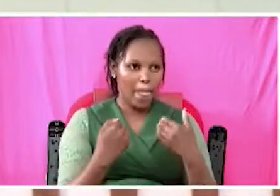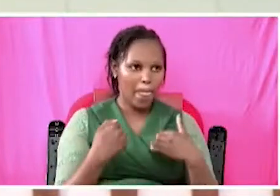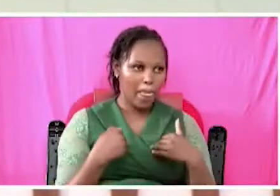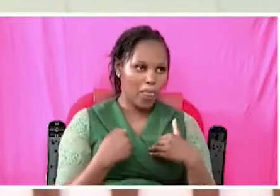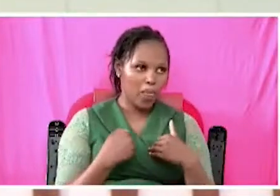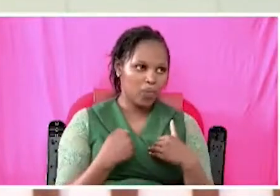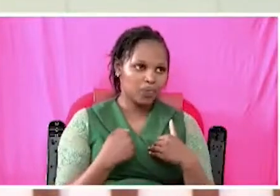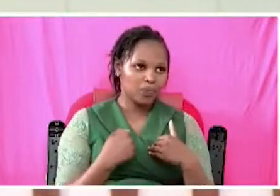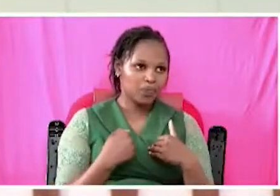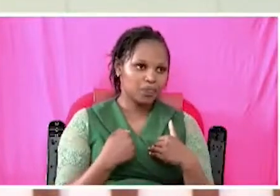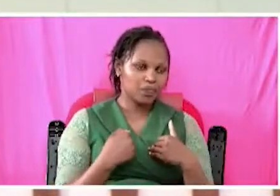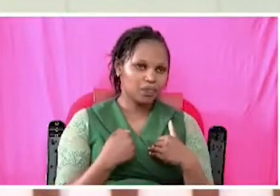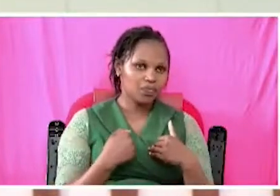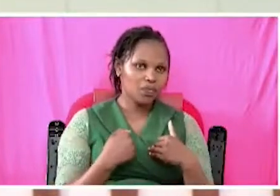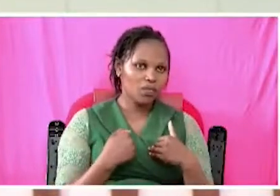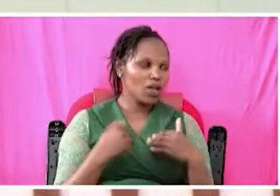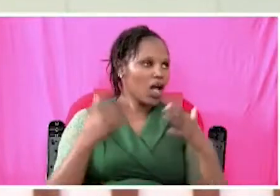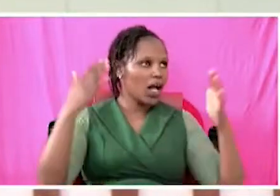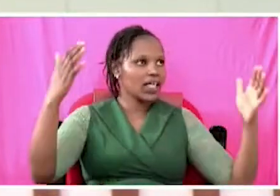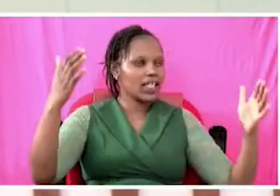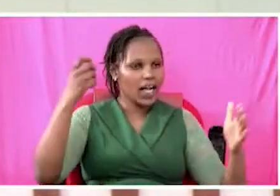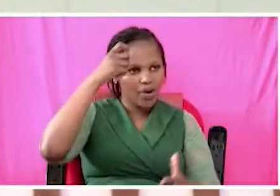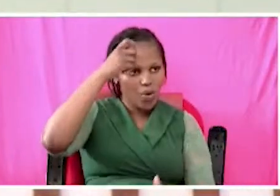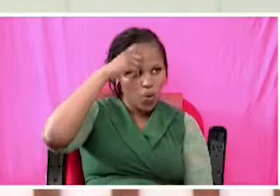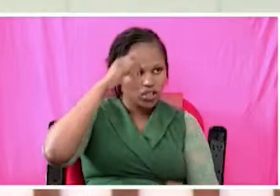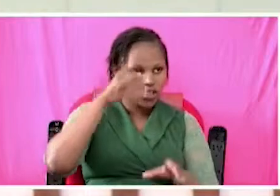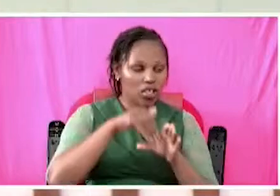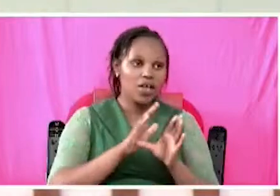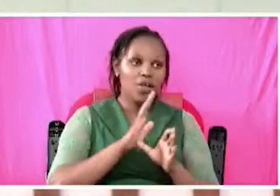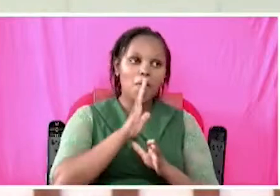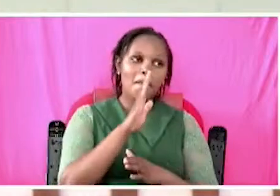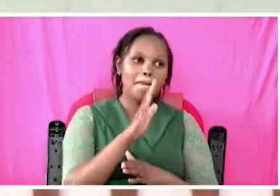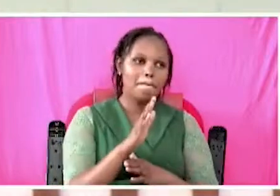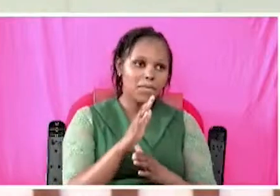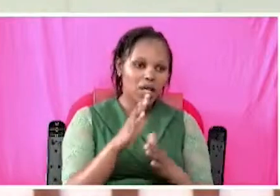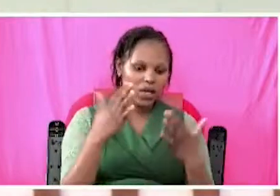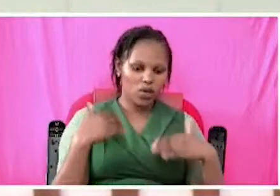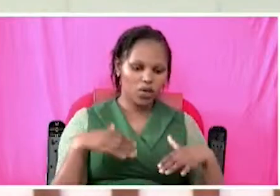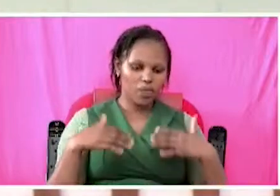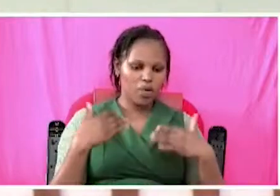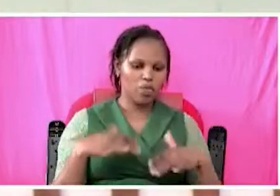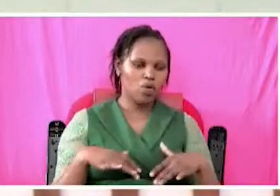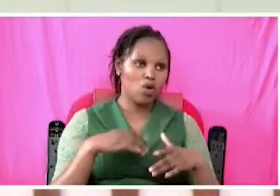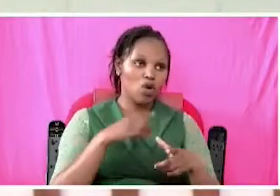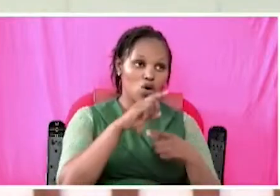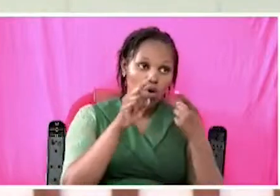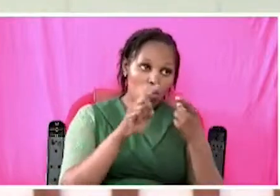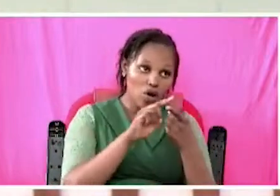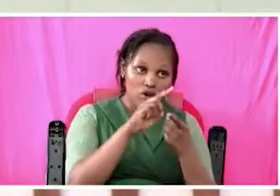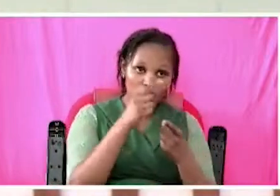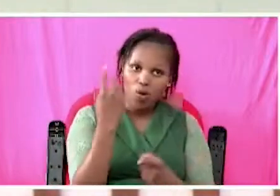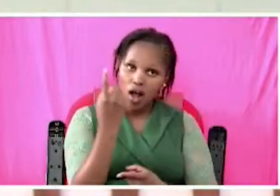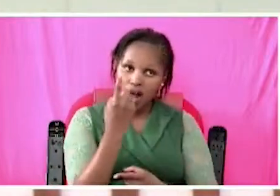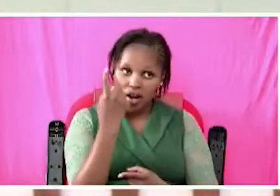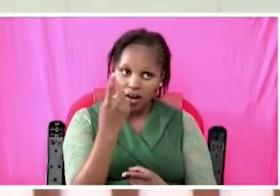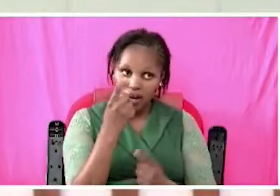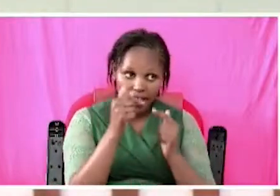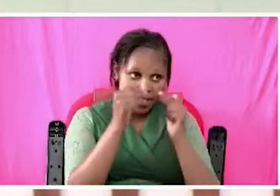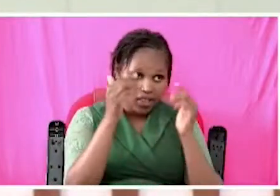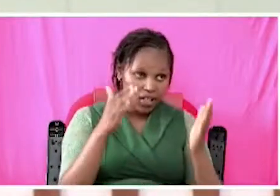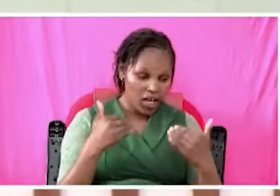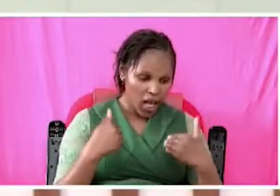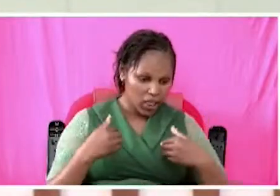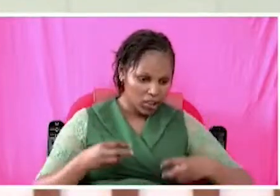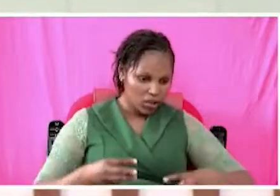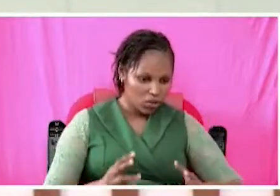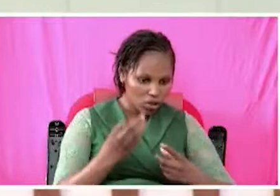There is great wisdom in being with people. When you are alone, the enemy has a way